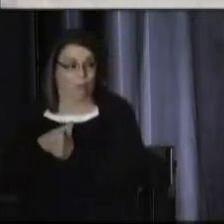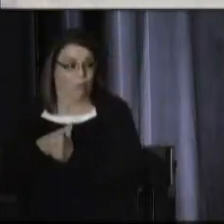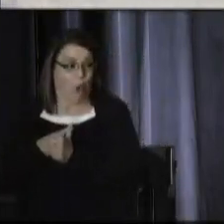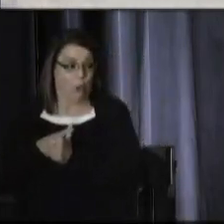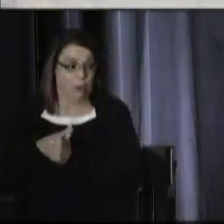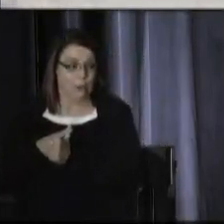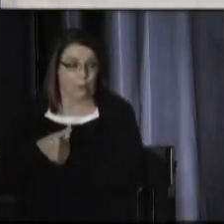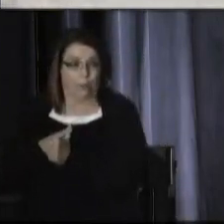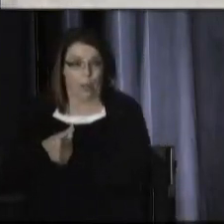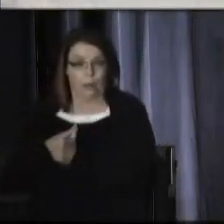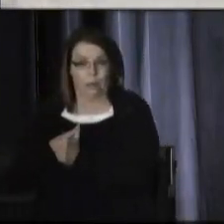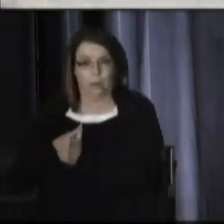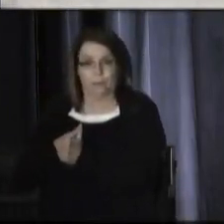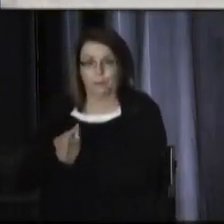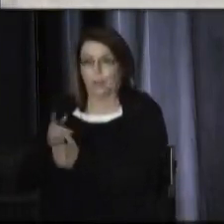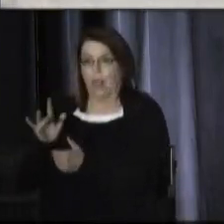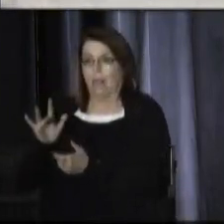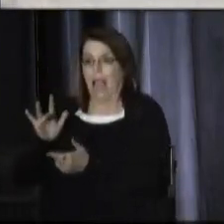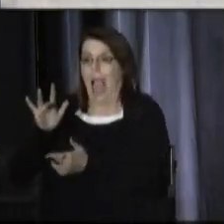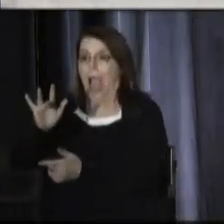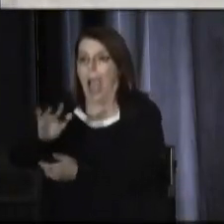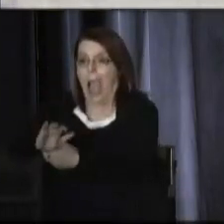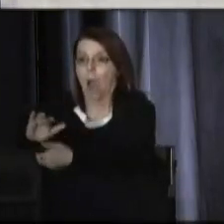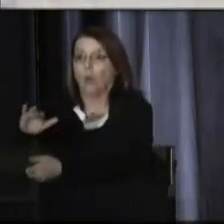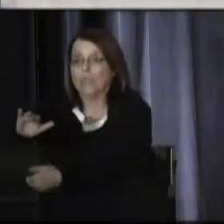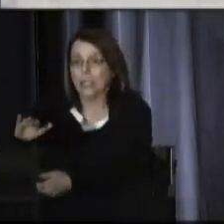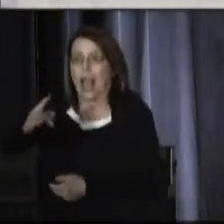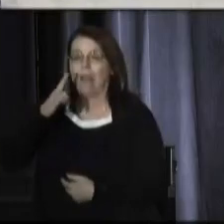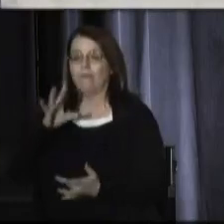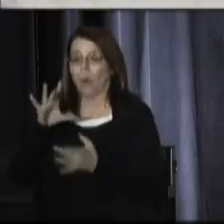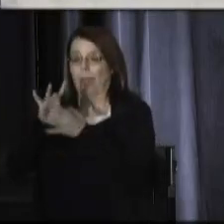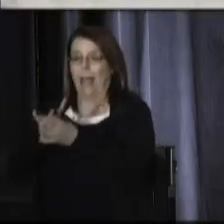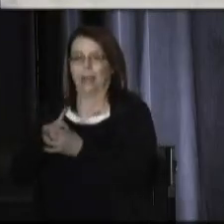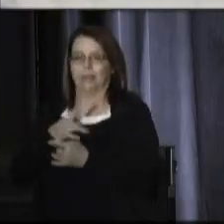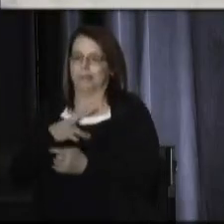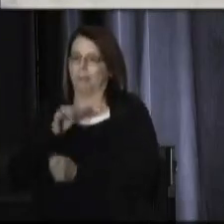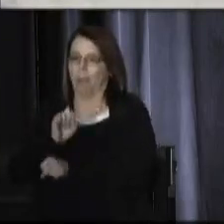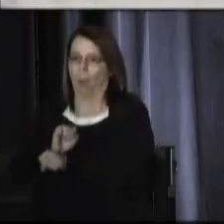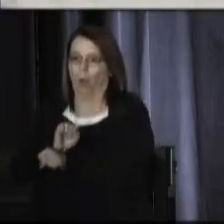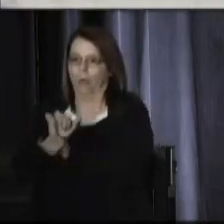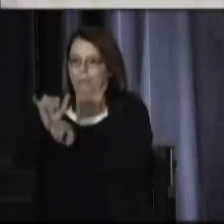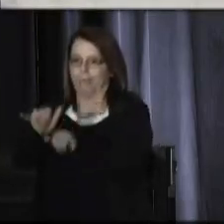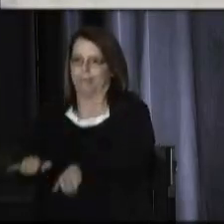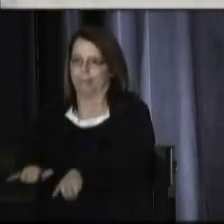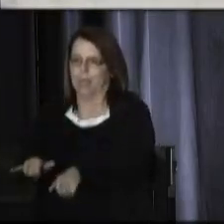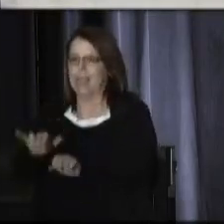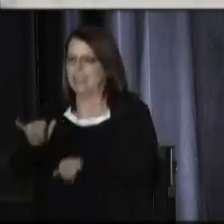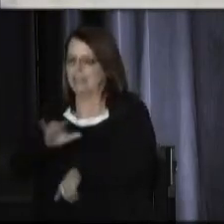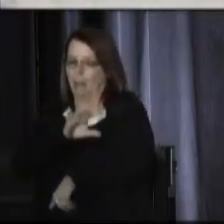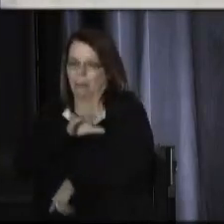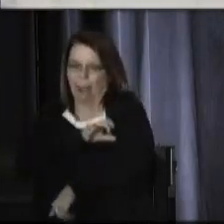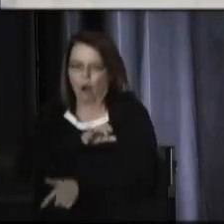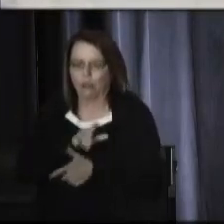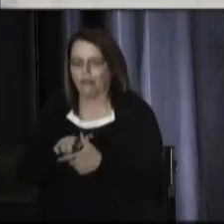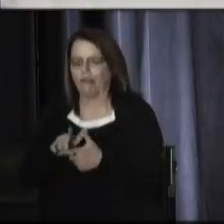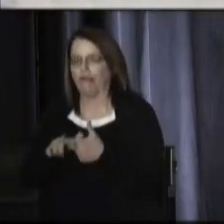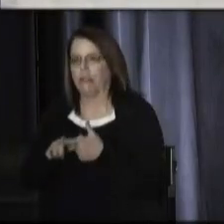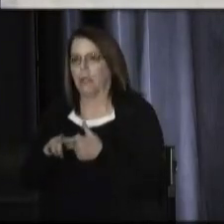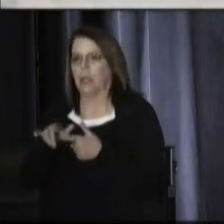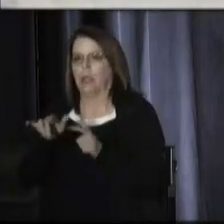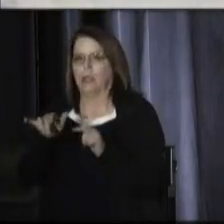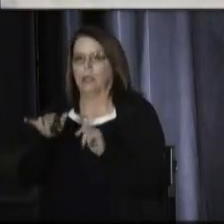I was also a child magician, and that for me always seems like a first version of storytelling, the idea of